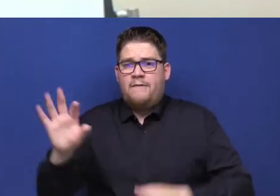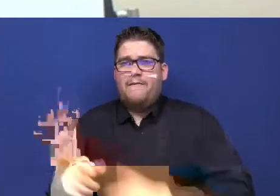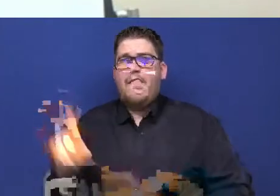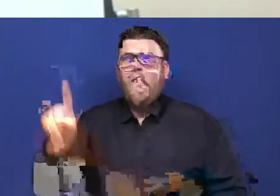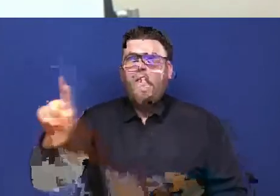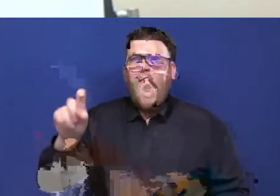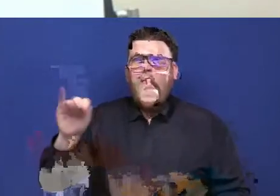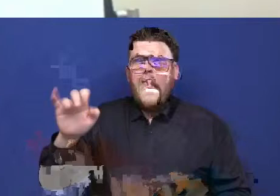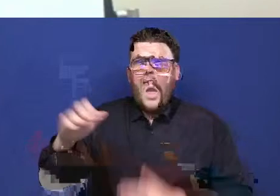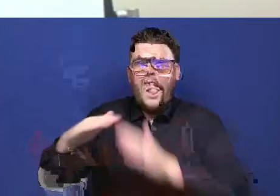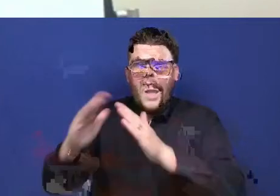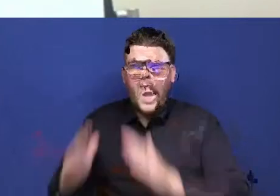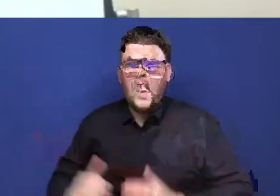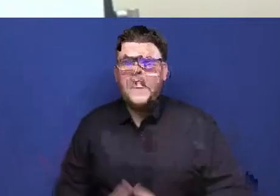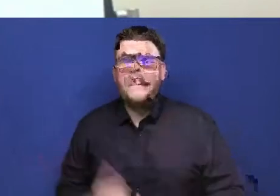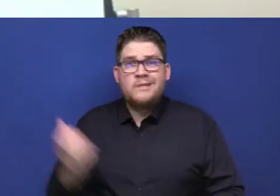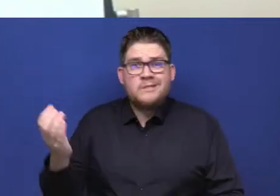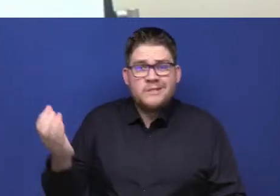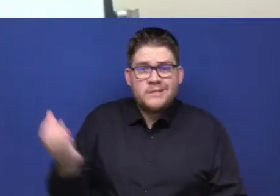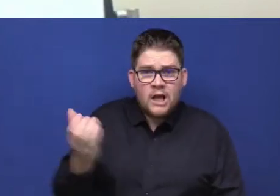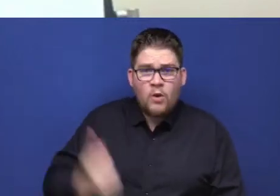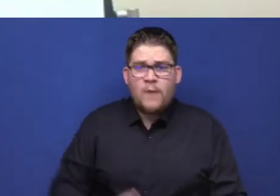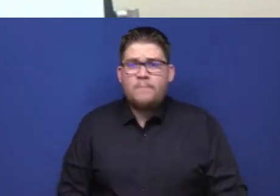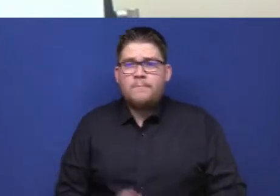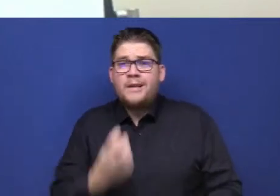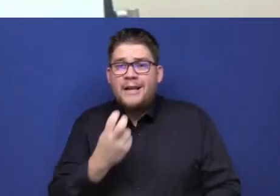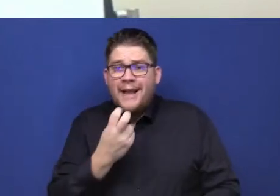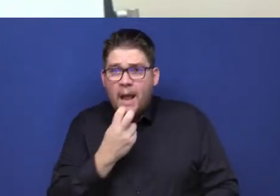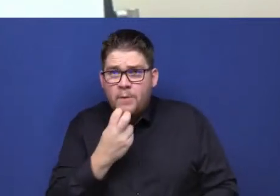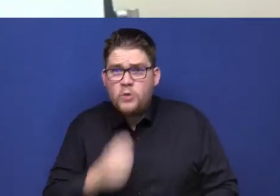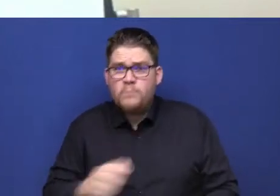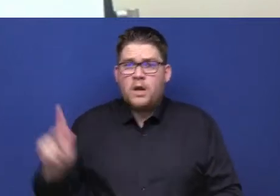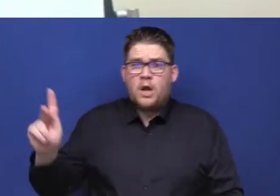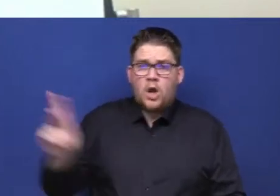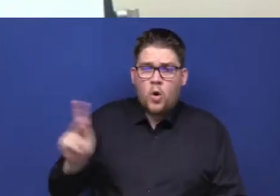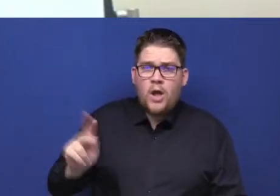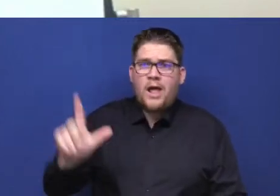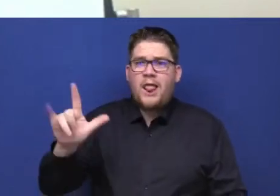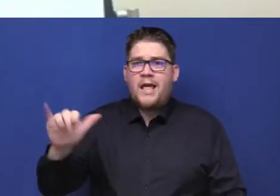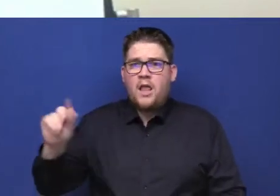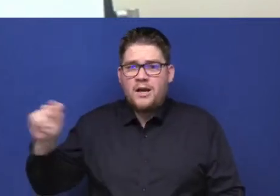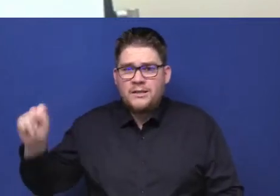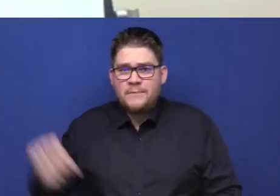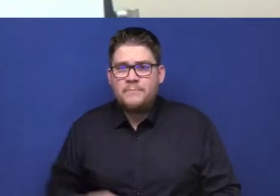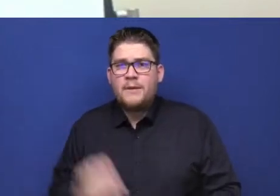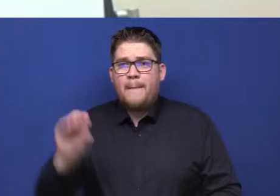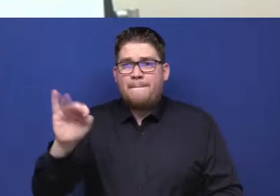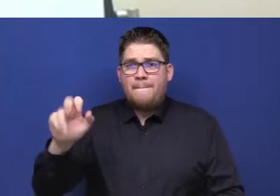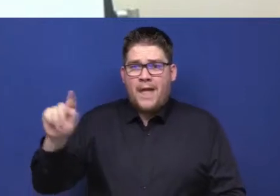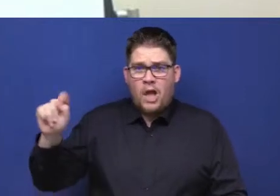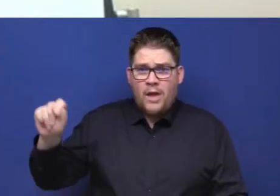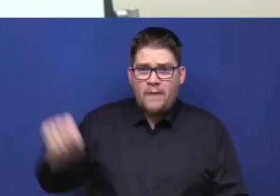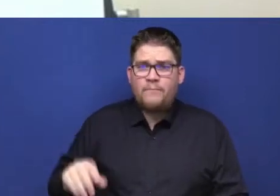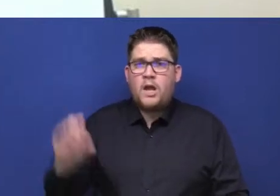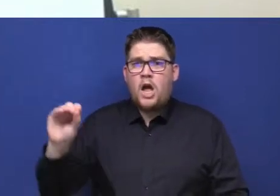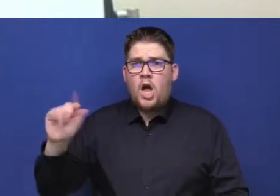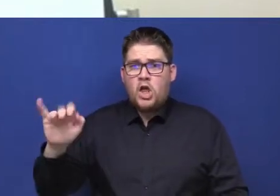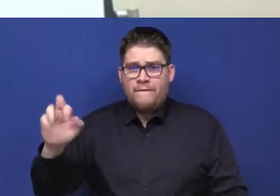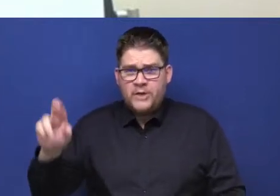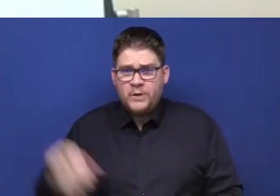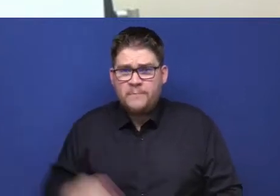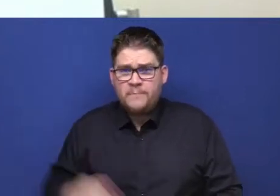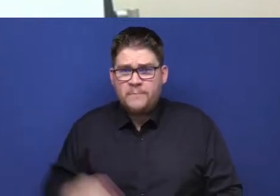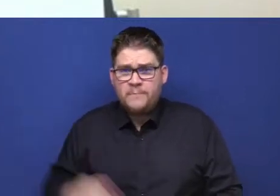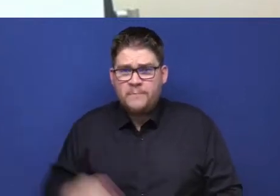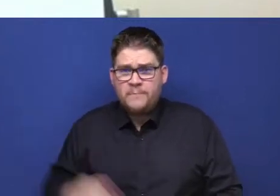Quesnel, Salmon Arm, Vernon, and Williams Lake. There are also 3 group lodging facilities located in the southern